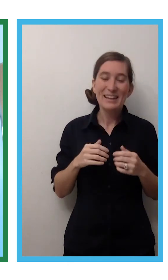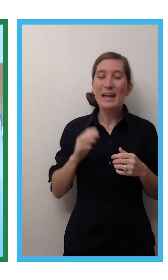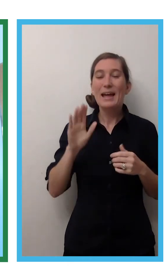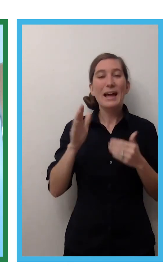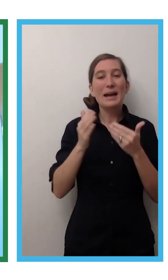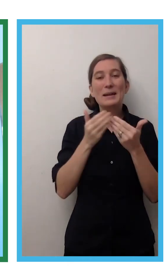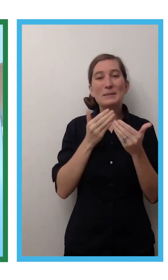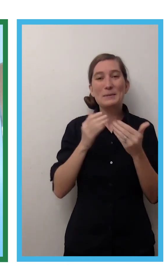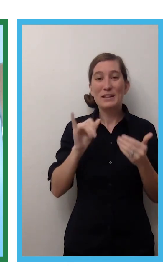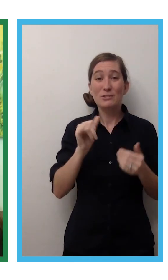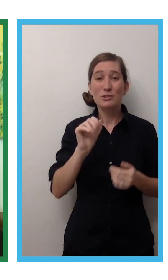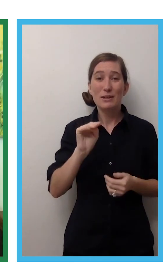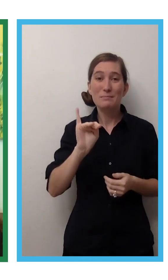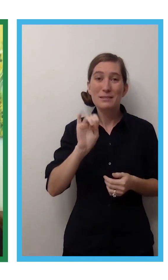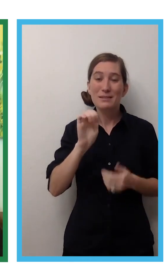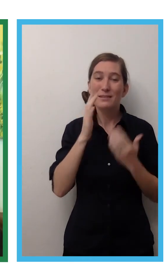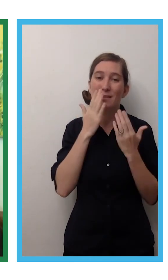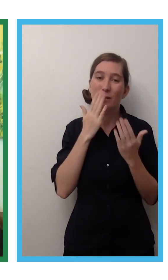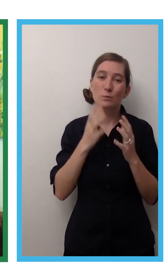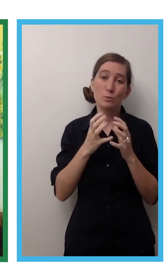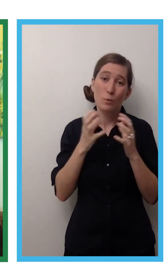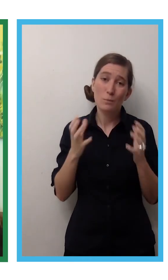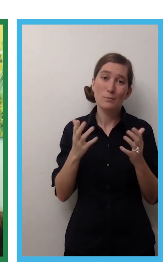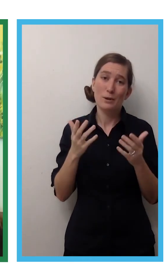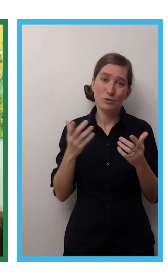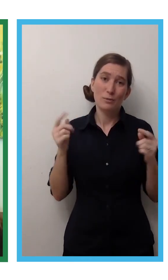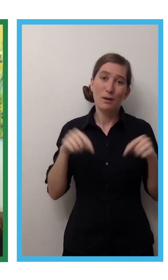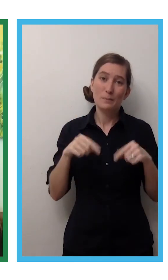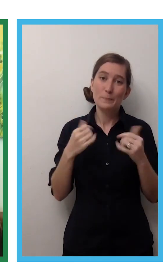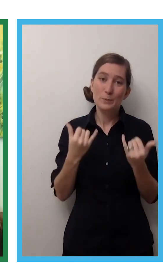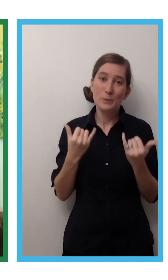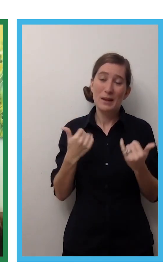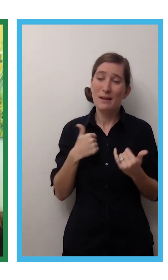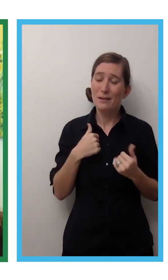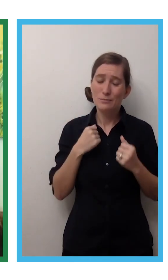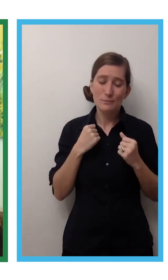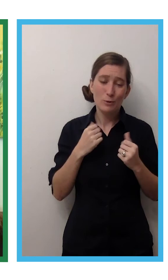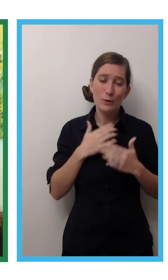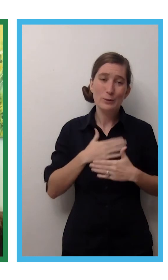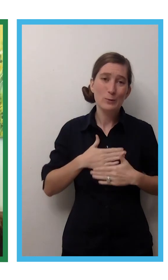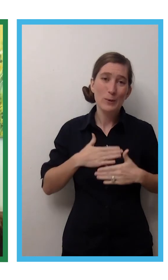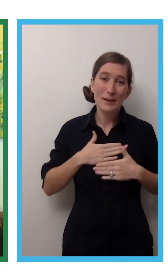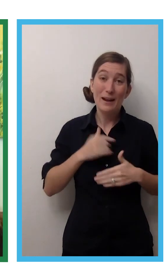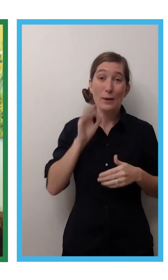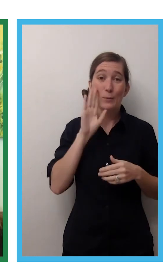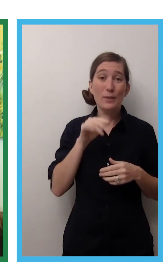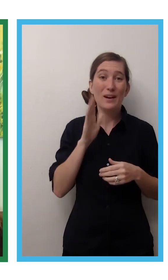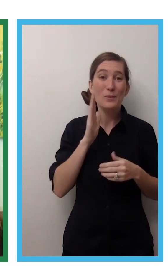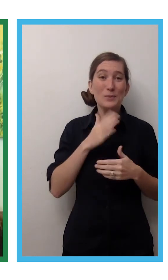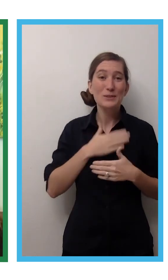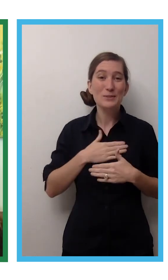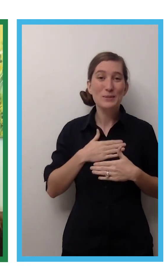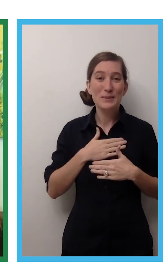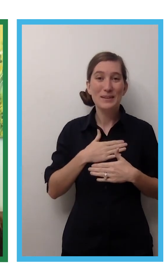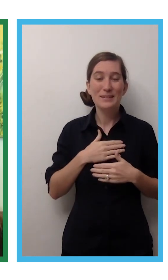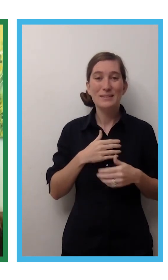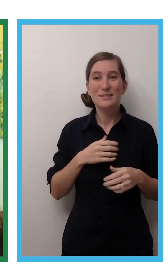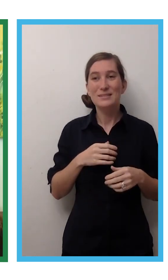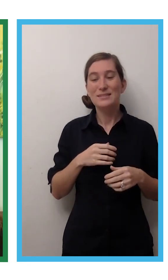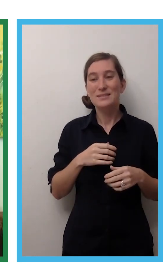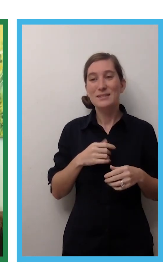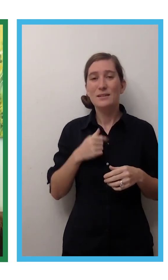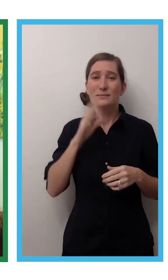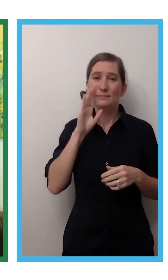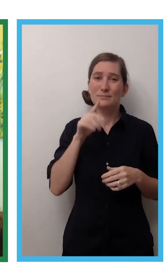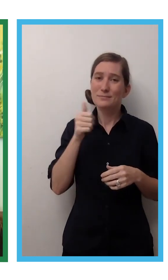here today. I totally enjoyed it. I knew that I would, and I really appreciate you taking the time out. I know you're busy and extremely well